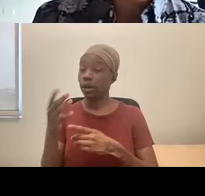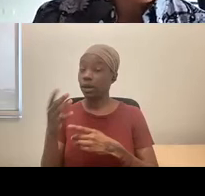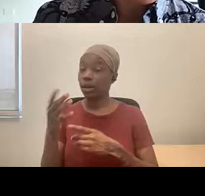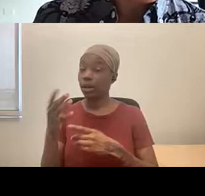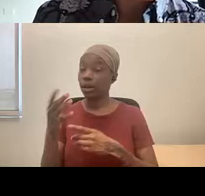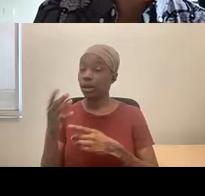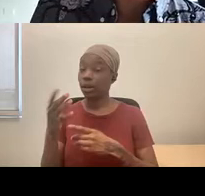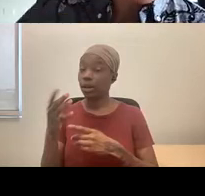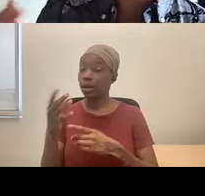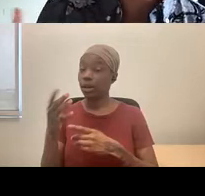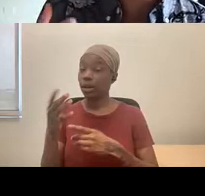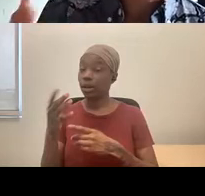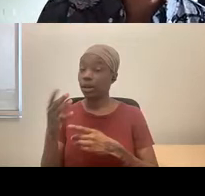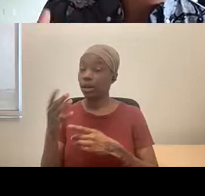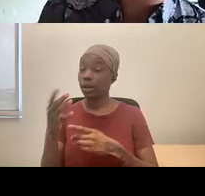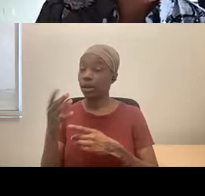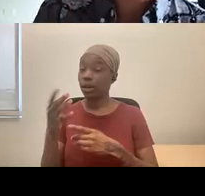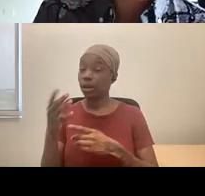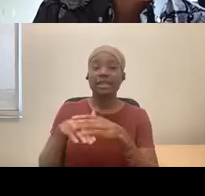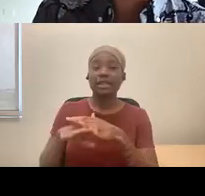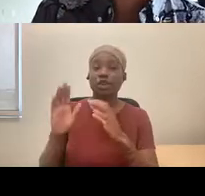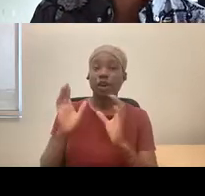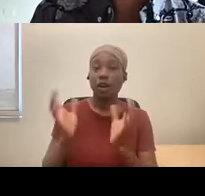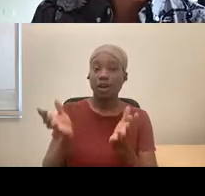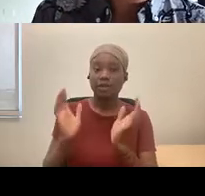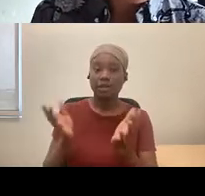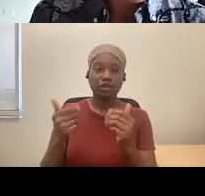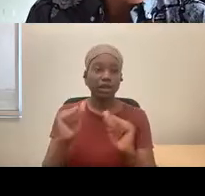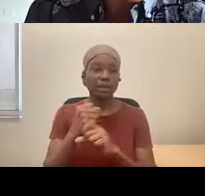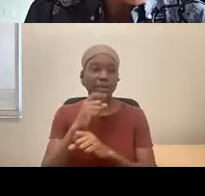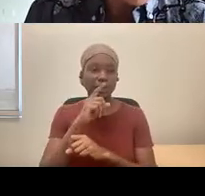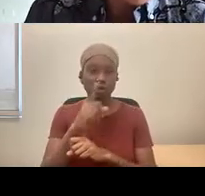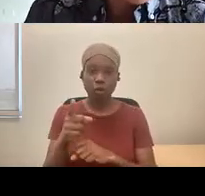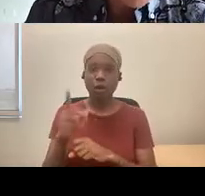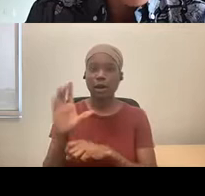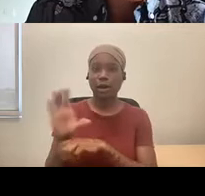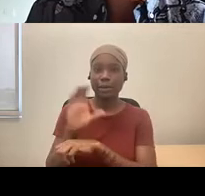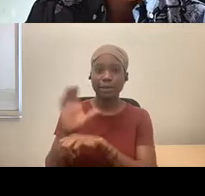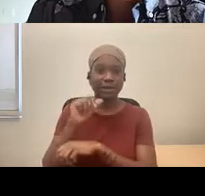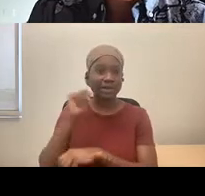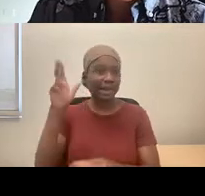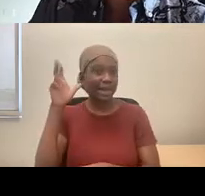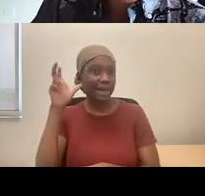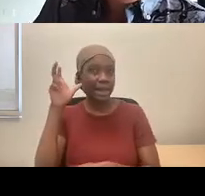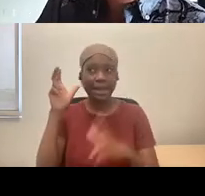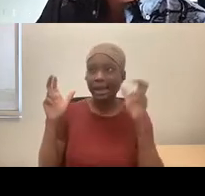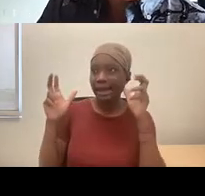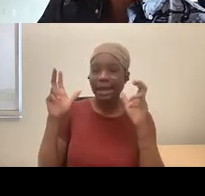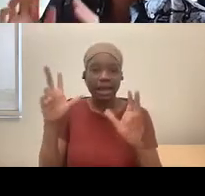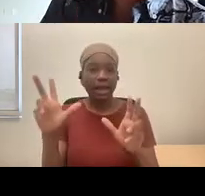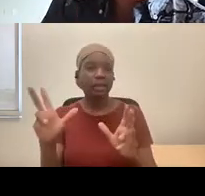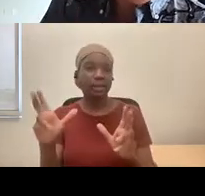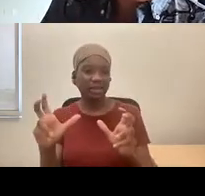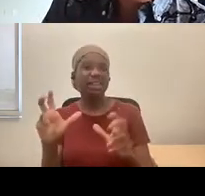where you would really like your computer, you're trying to make sure your computer isn't listening in as many ways as you can, and you try to